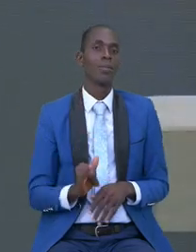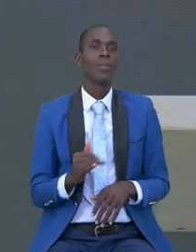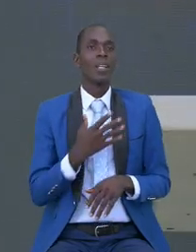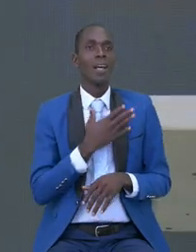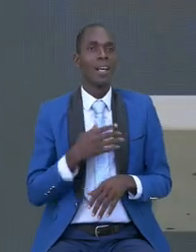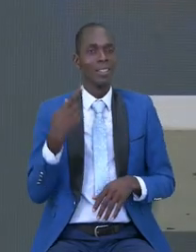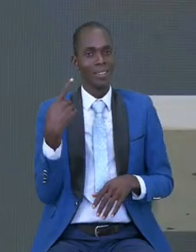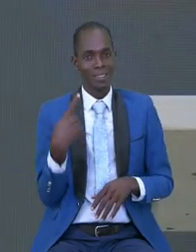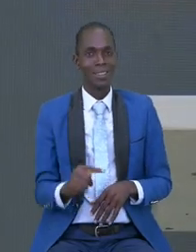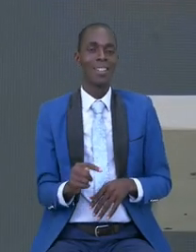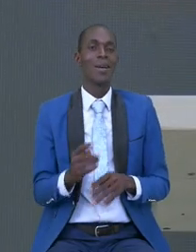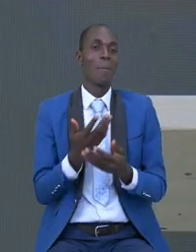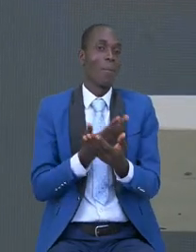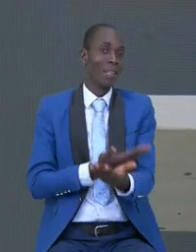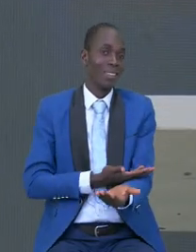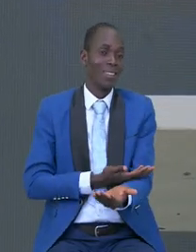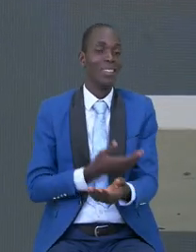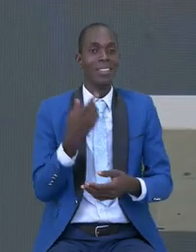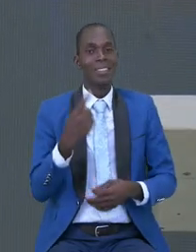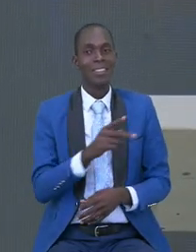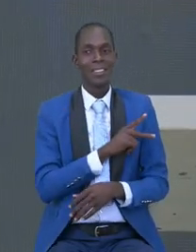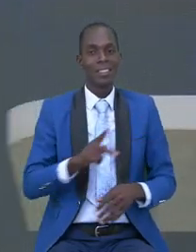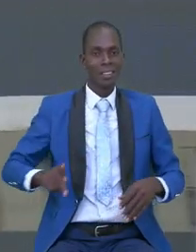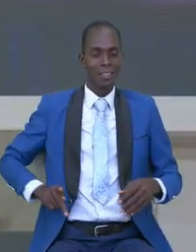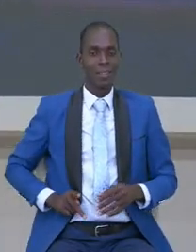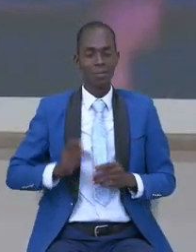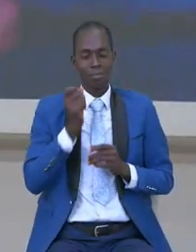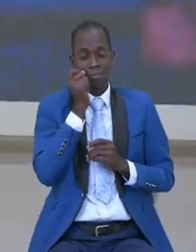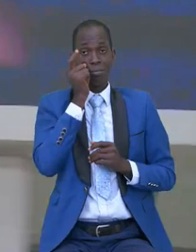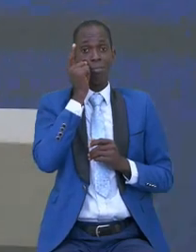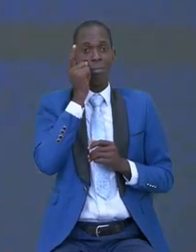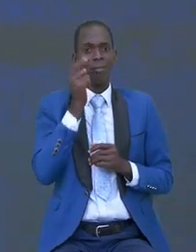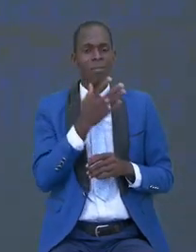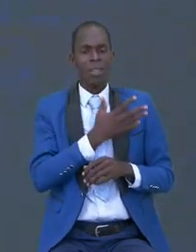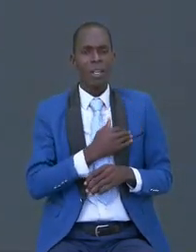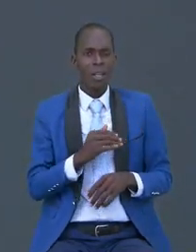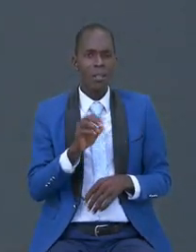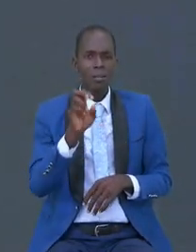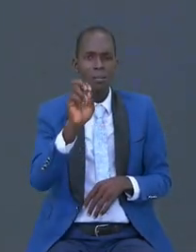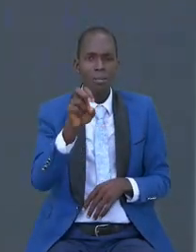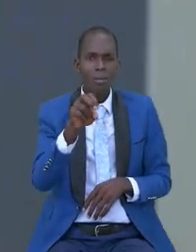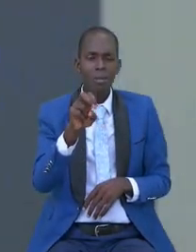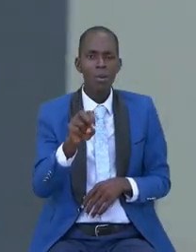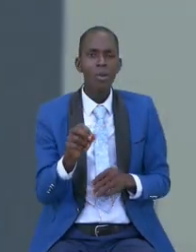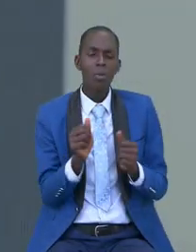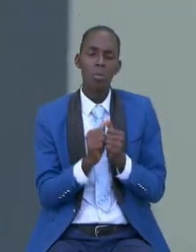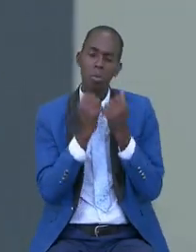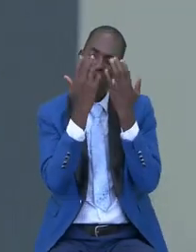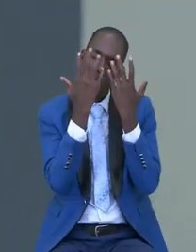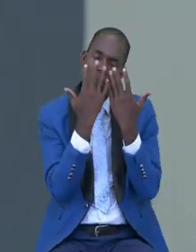morning, the king rose up. And the king came and then said with a lamentable